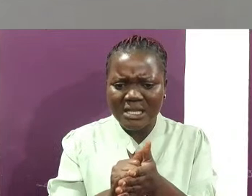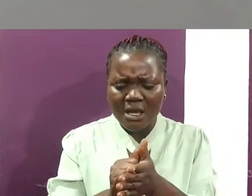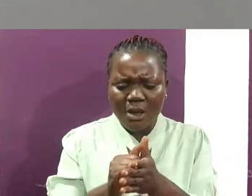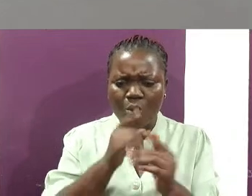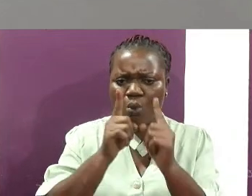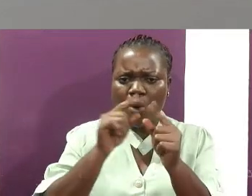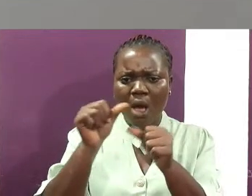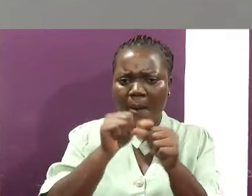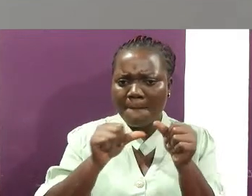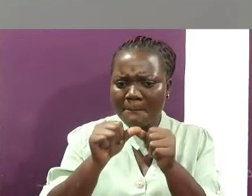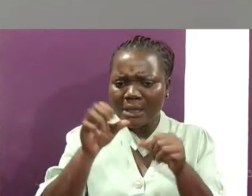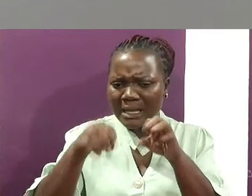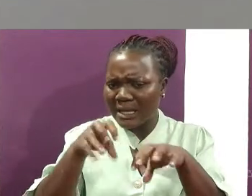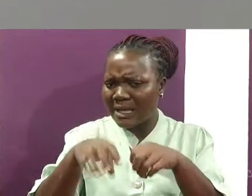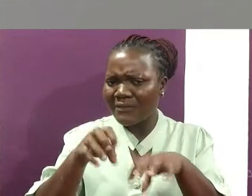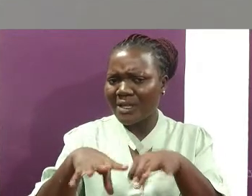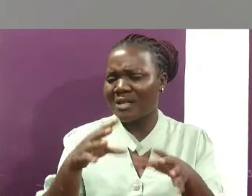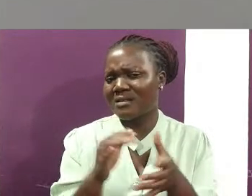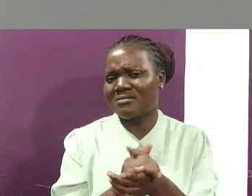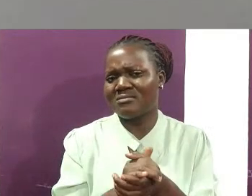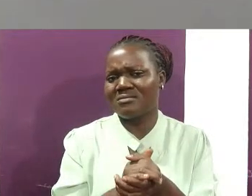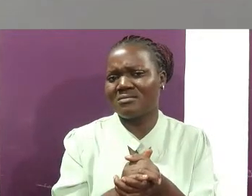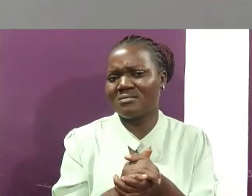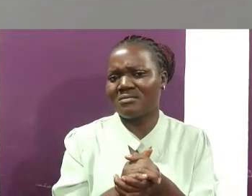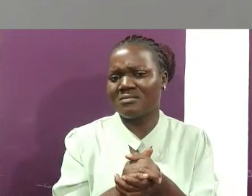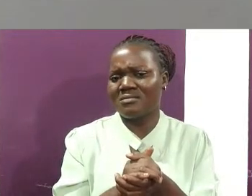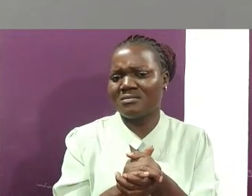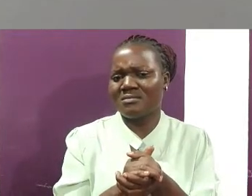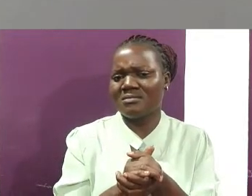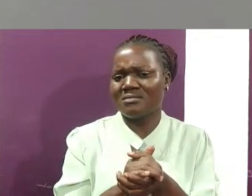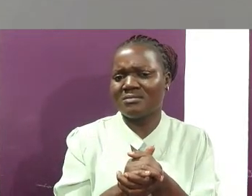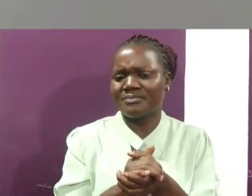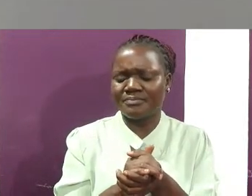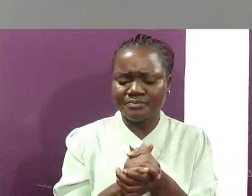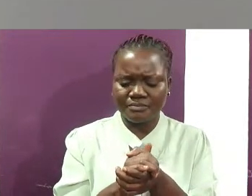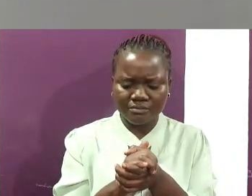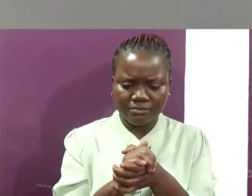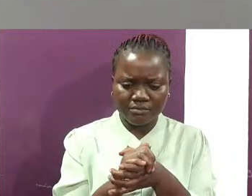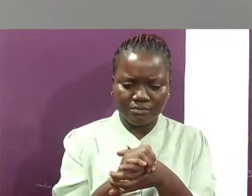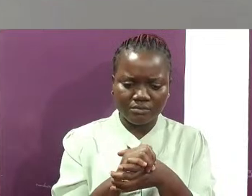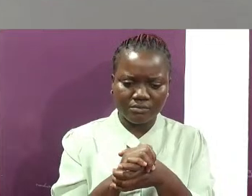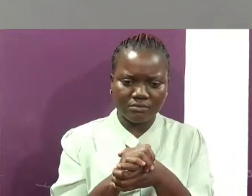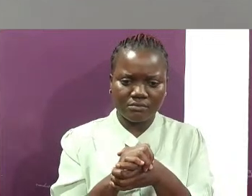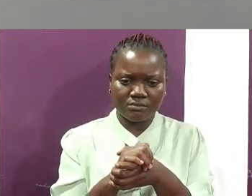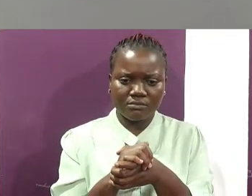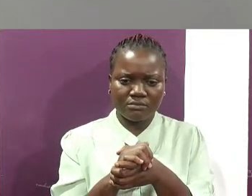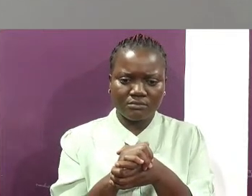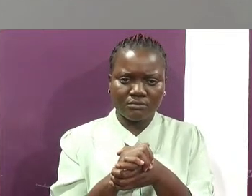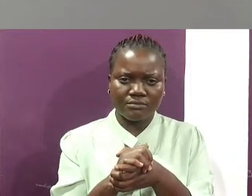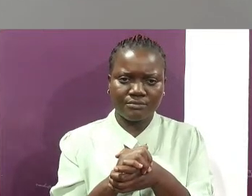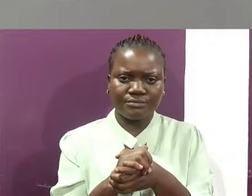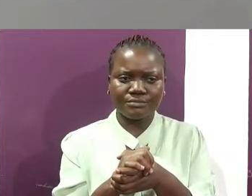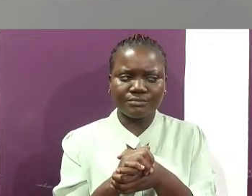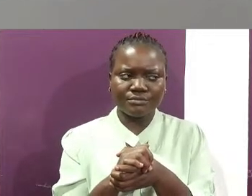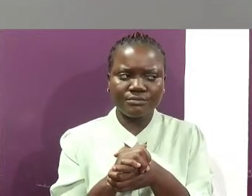And obviously, the easiest ones are the ones that say breaking of bread and prayers, which cover the Lord's Supper and praying.